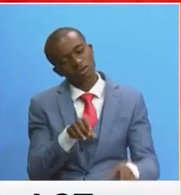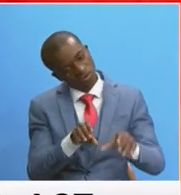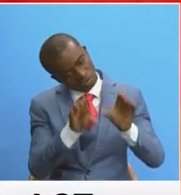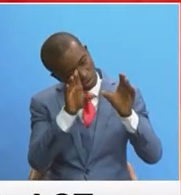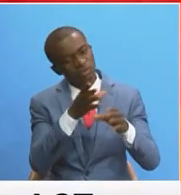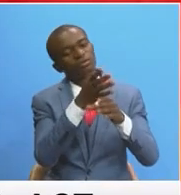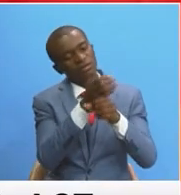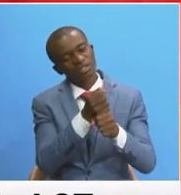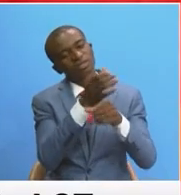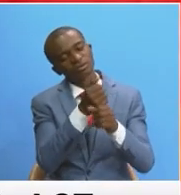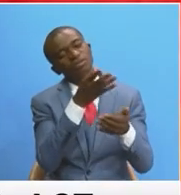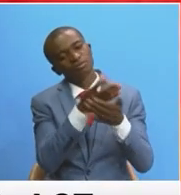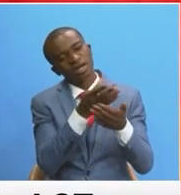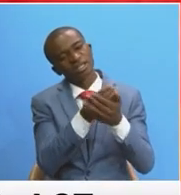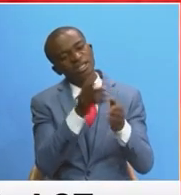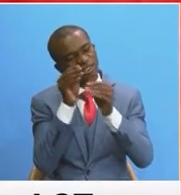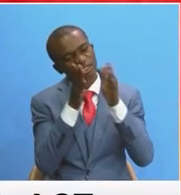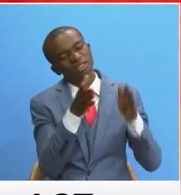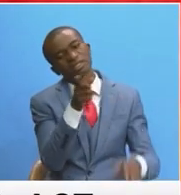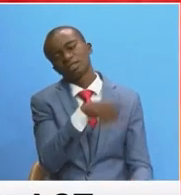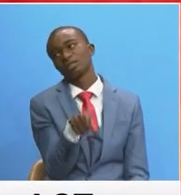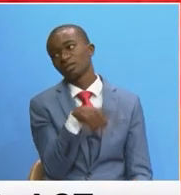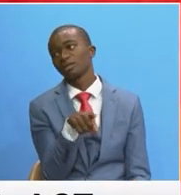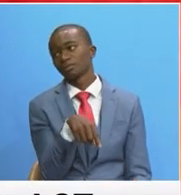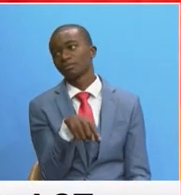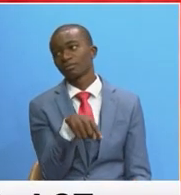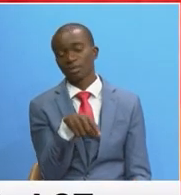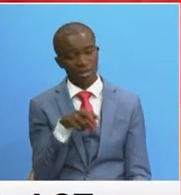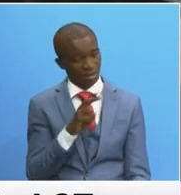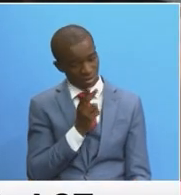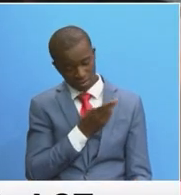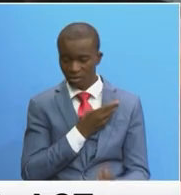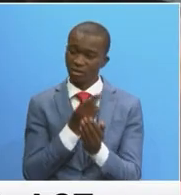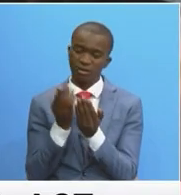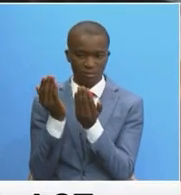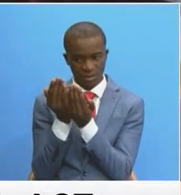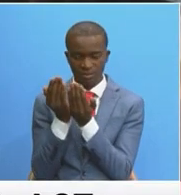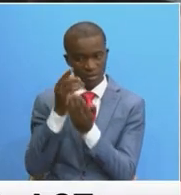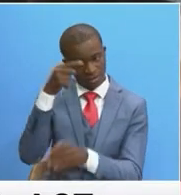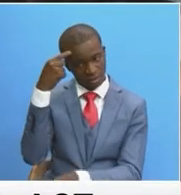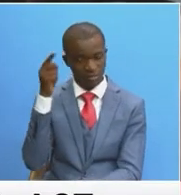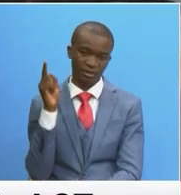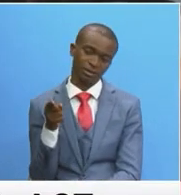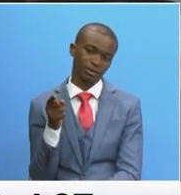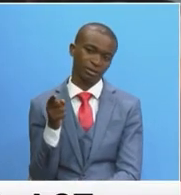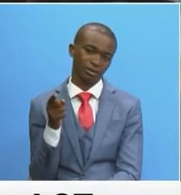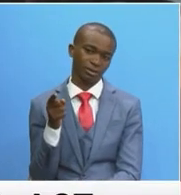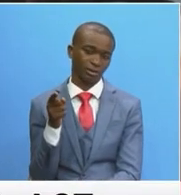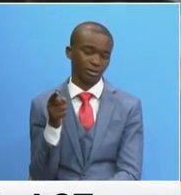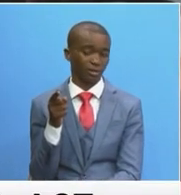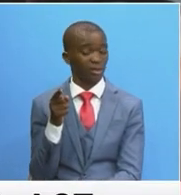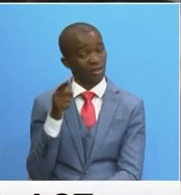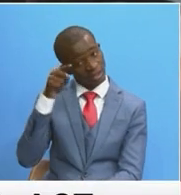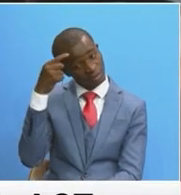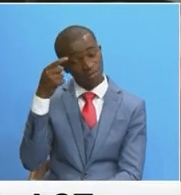amendment to Section 18 of the National Pension Scheme, Article introduce a lump sum pension benefit